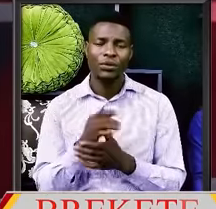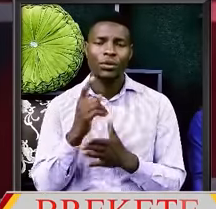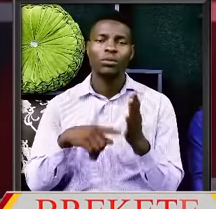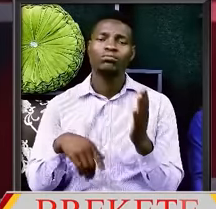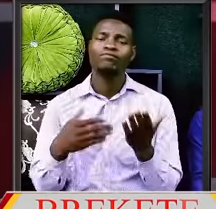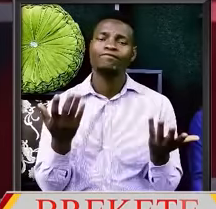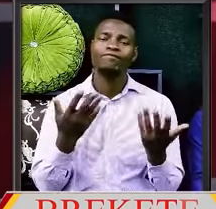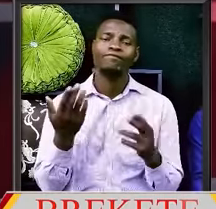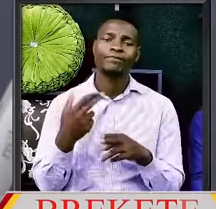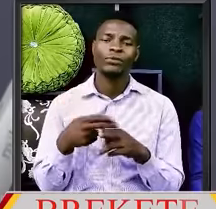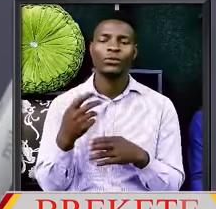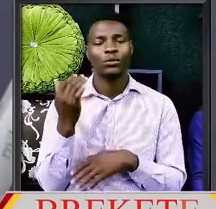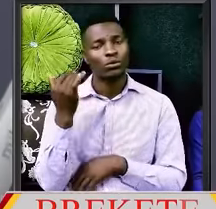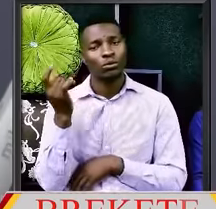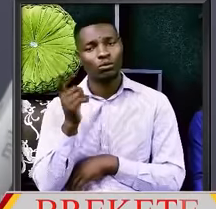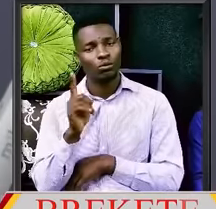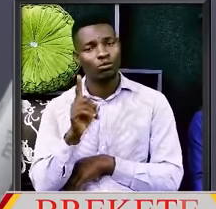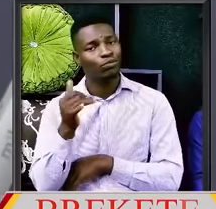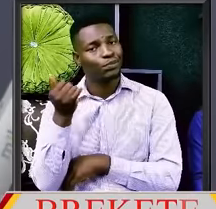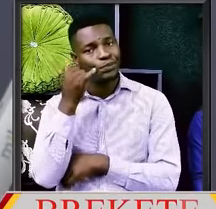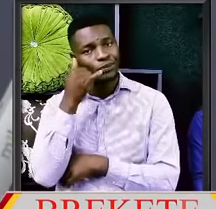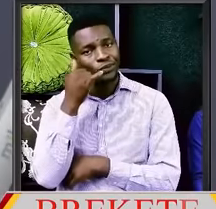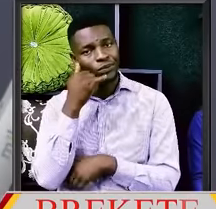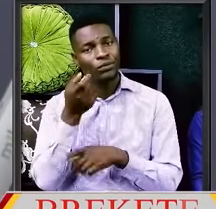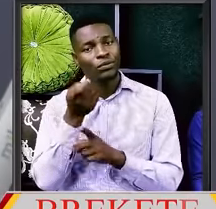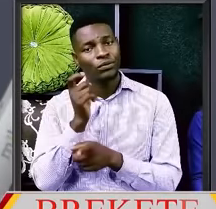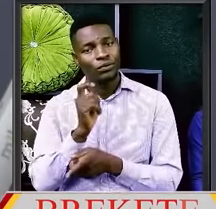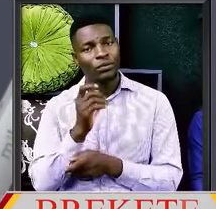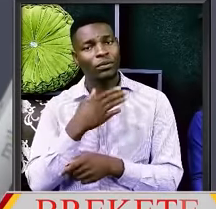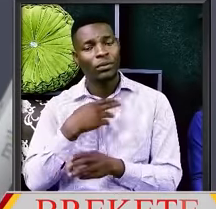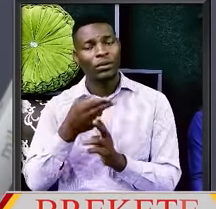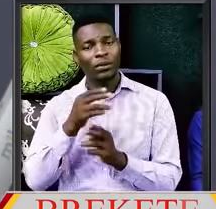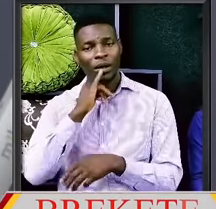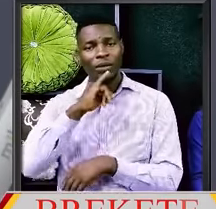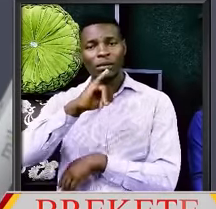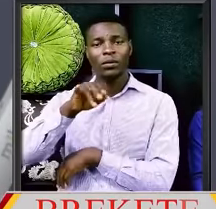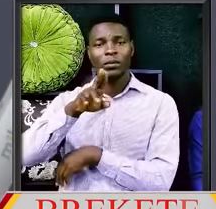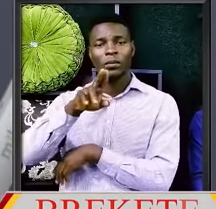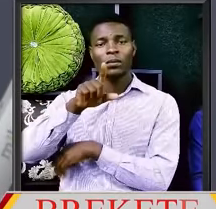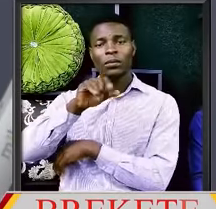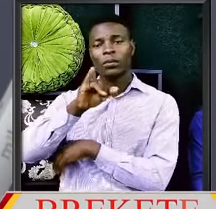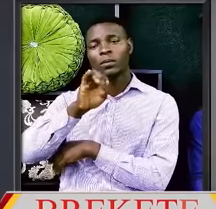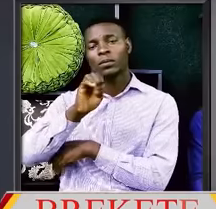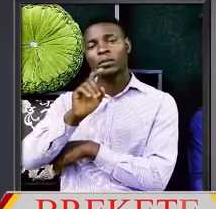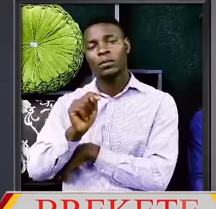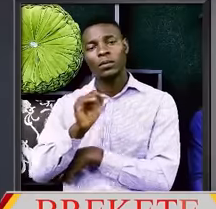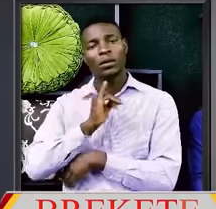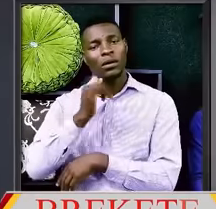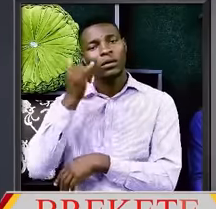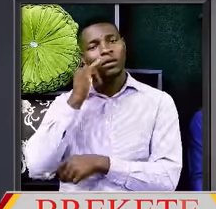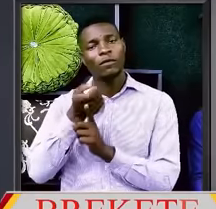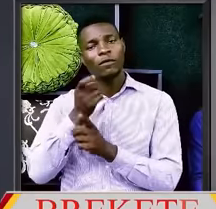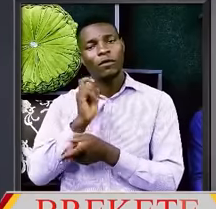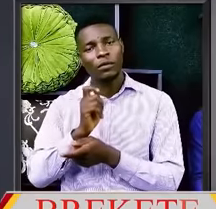Waiting be your name. Where are you Devano from? My name na Juliet Osamudia, ma. I Devano from